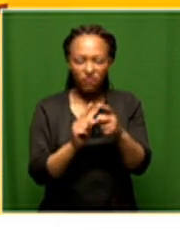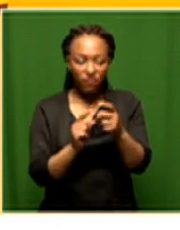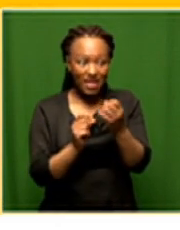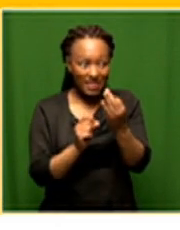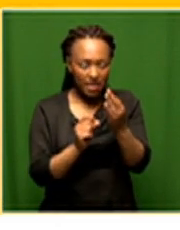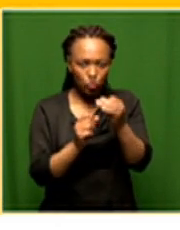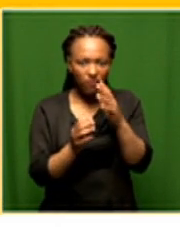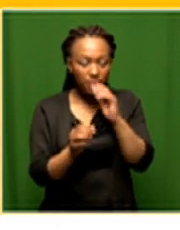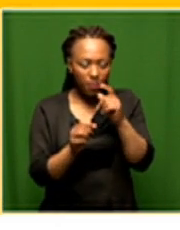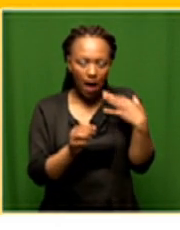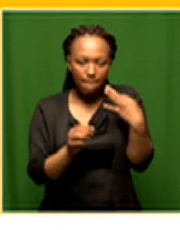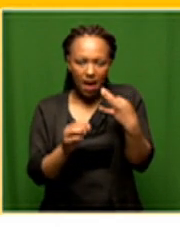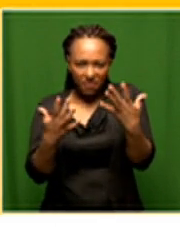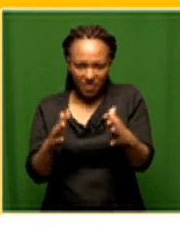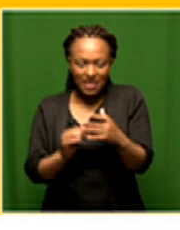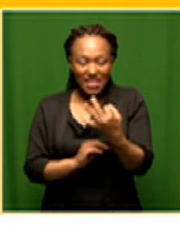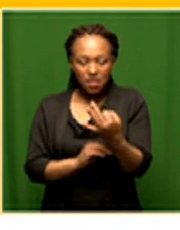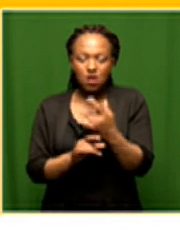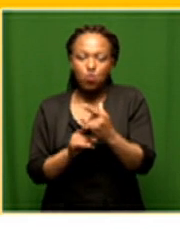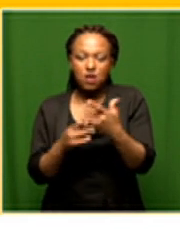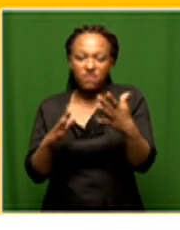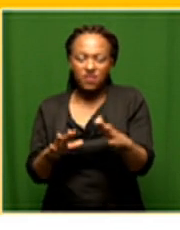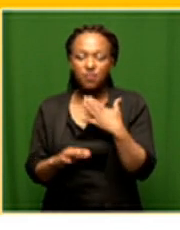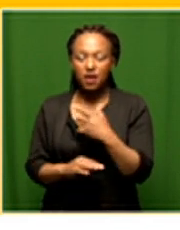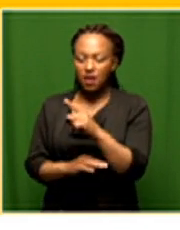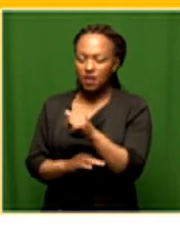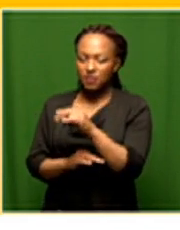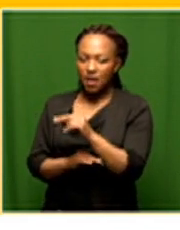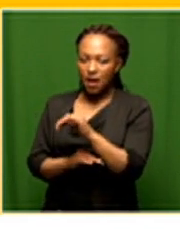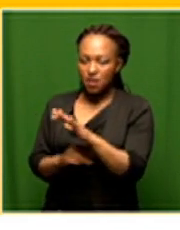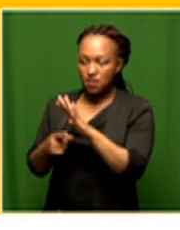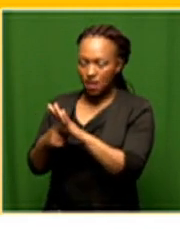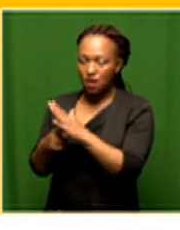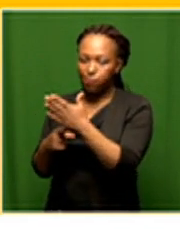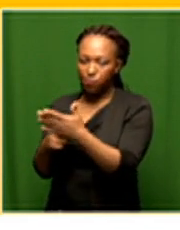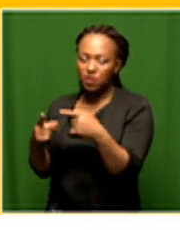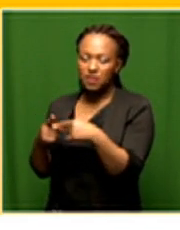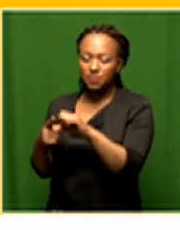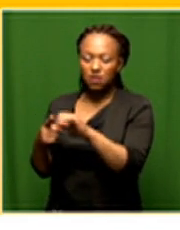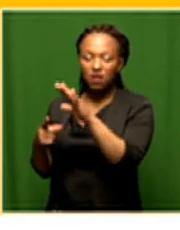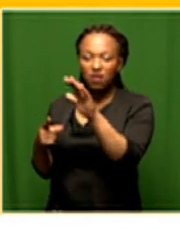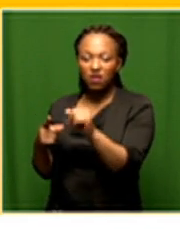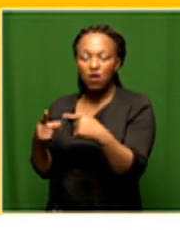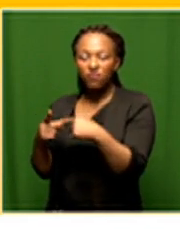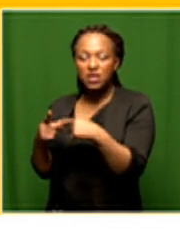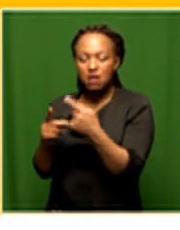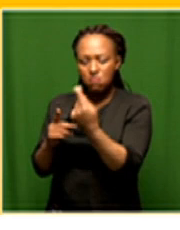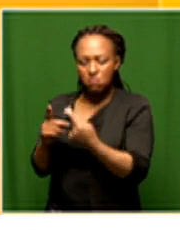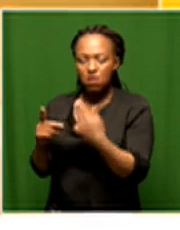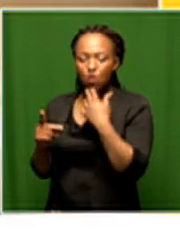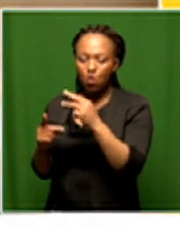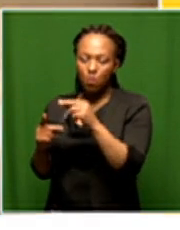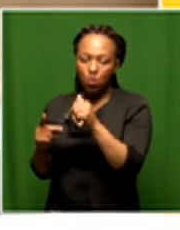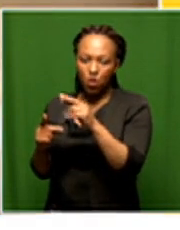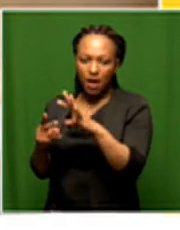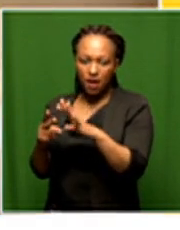we joined via Zoom by two of the winners, Tanya van Deventer and South African illustrator and animator Morena Moletsane. A very good morning